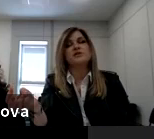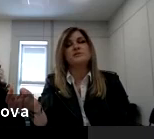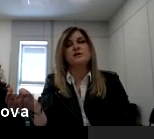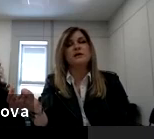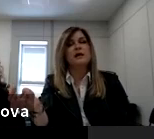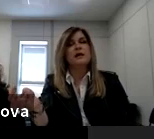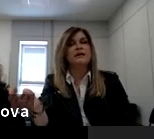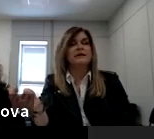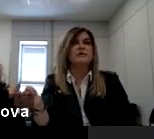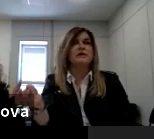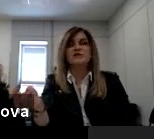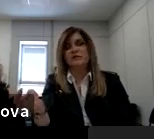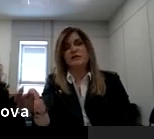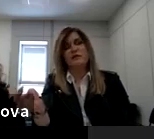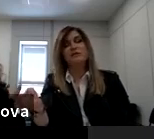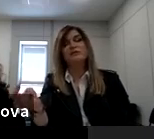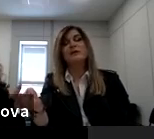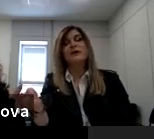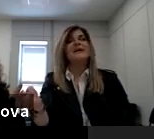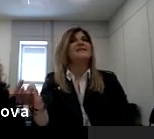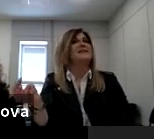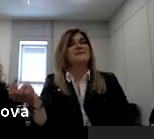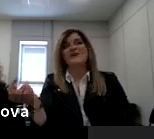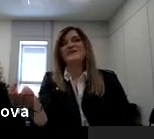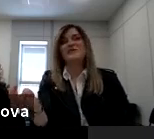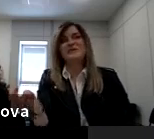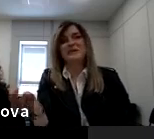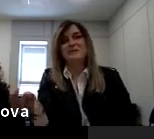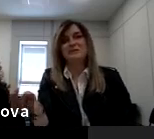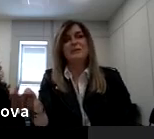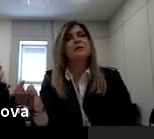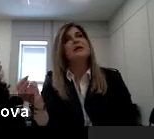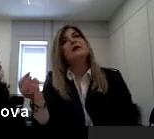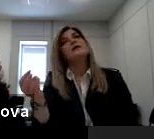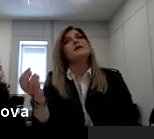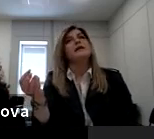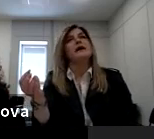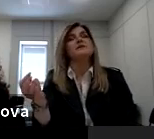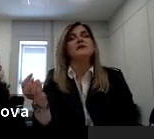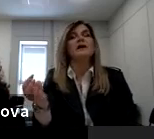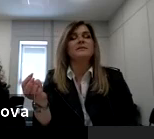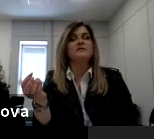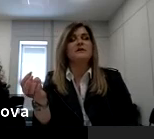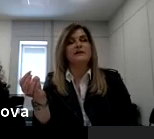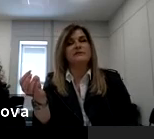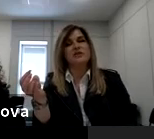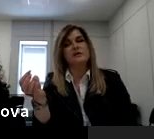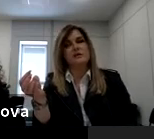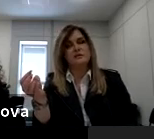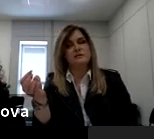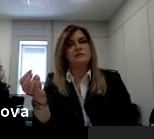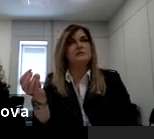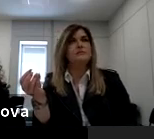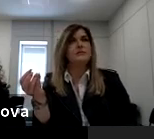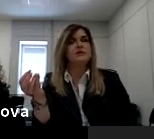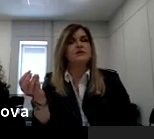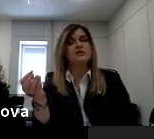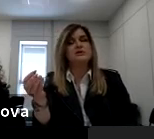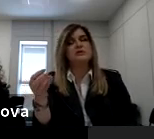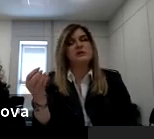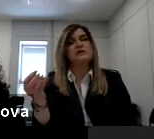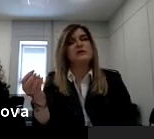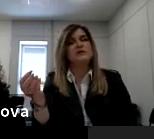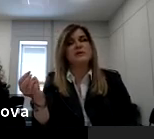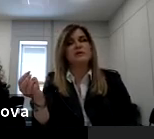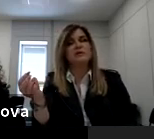be RGB, it can be RGBW, it can be RGBWW. So we have here up to 5 channels.